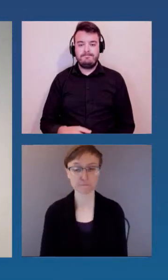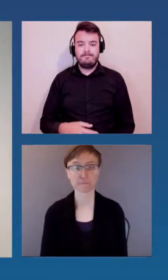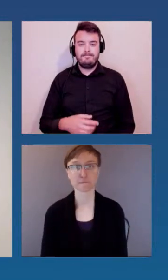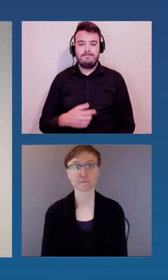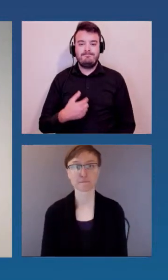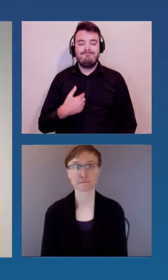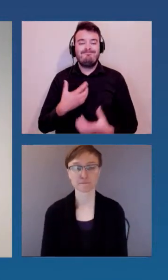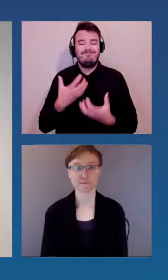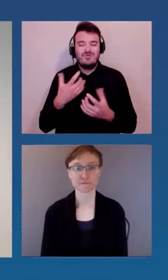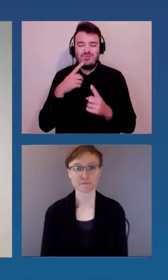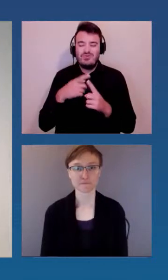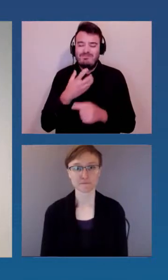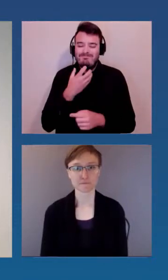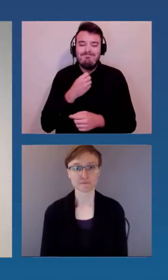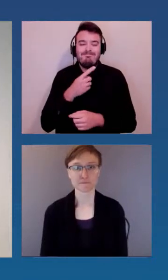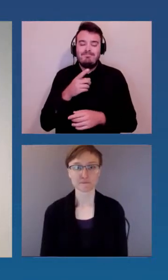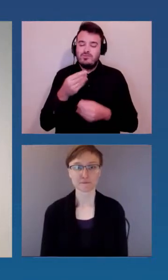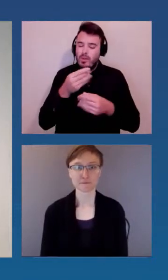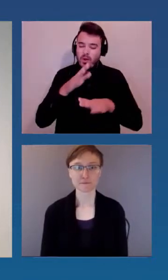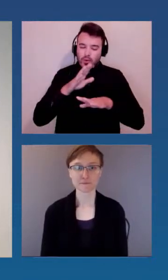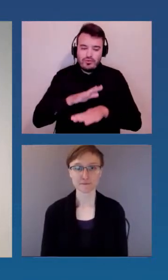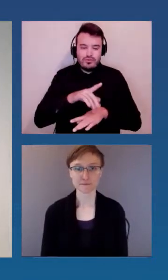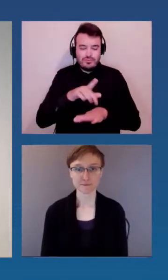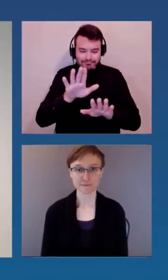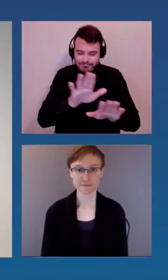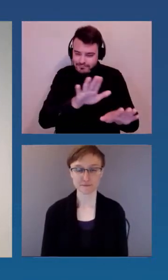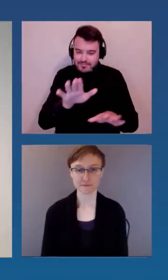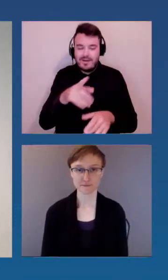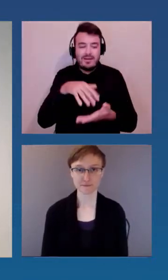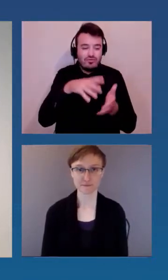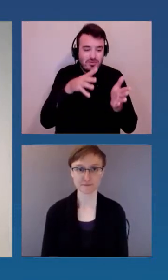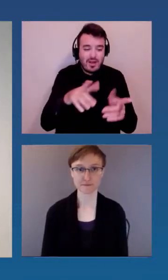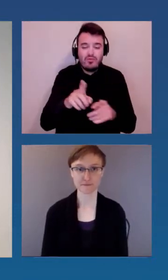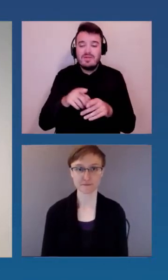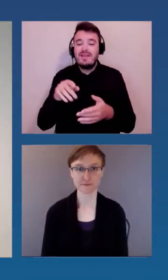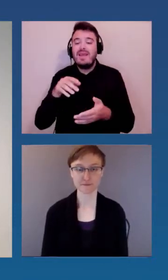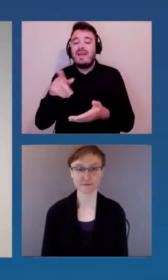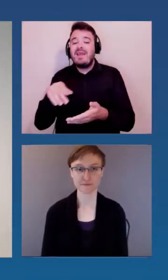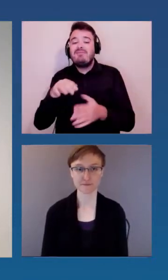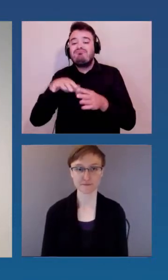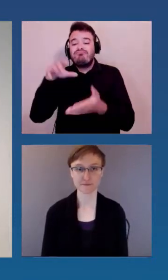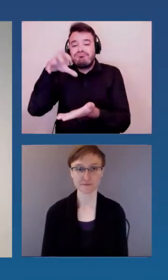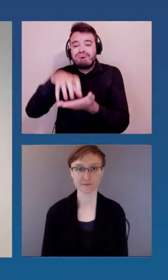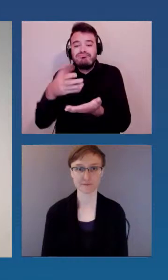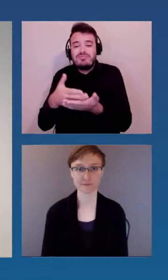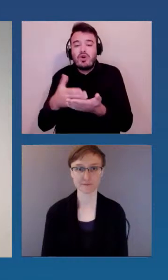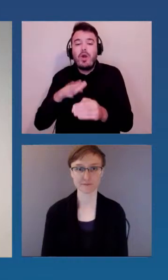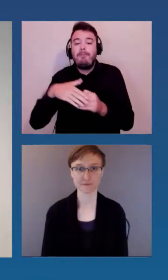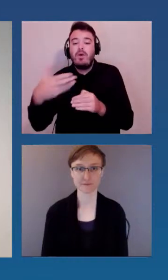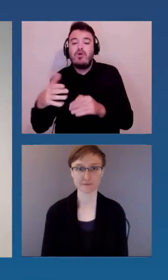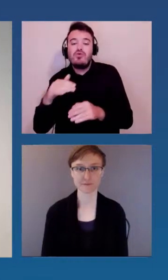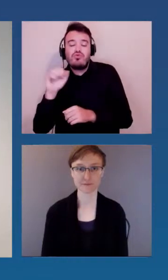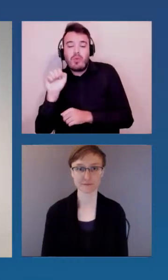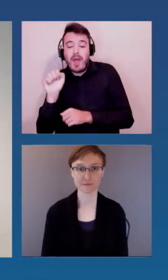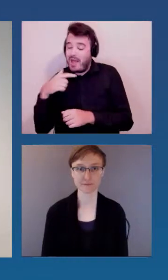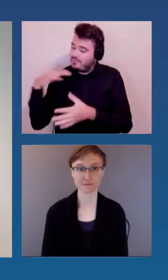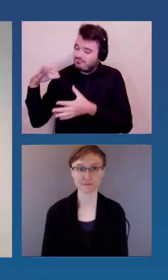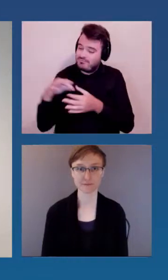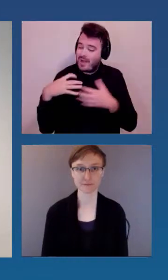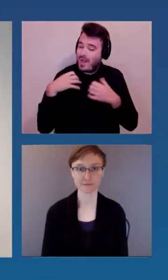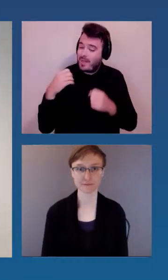you'll see, and for the employees on campus. We've reviewed the plans for international students, and we've